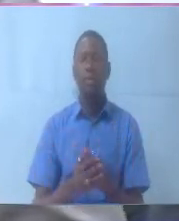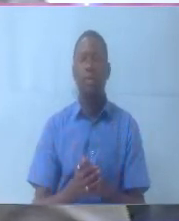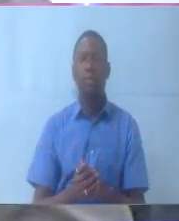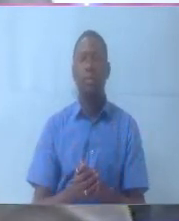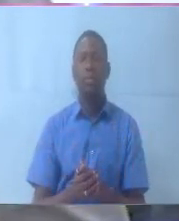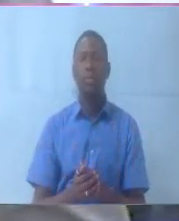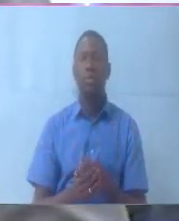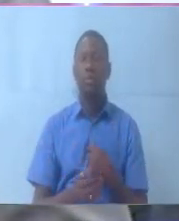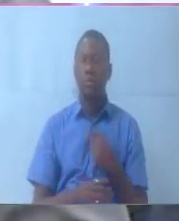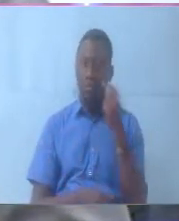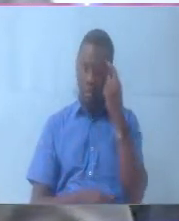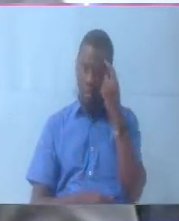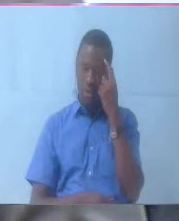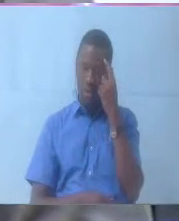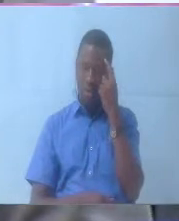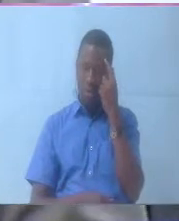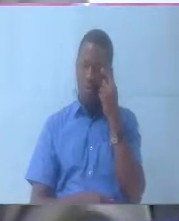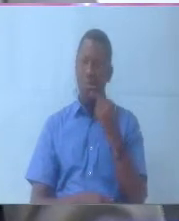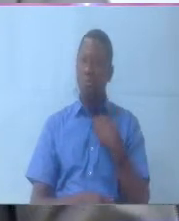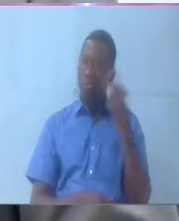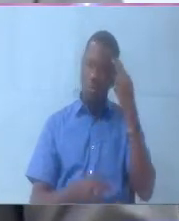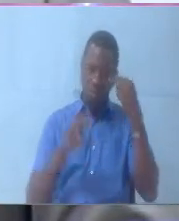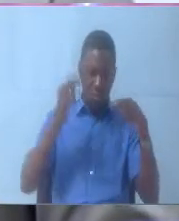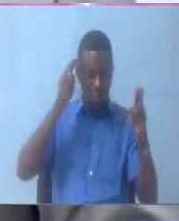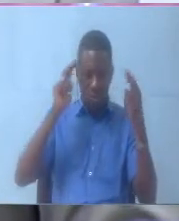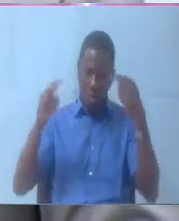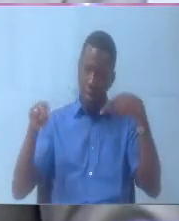So we decided to disperse.